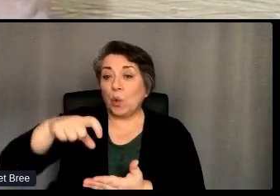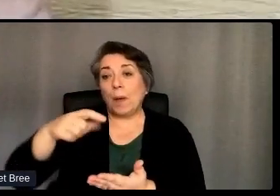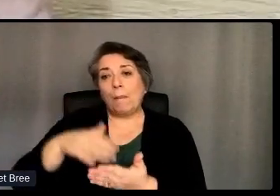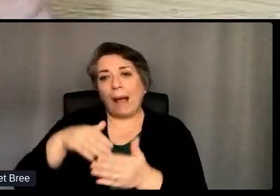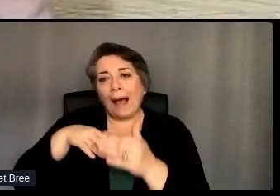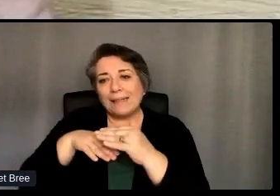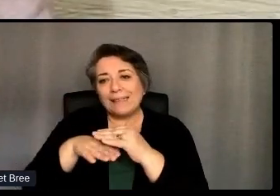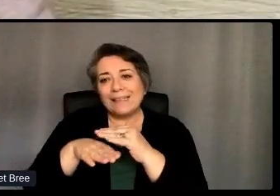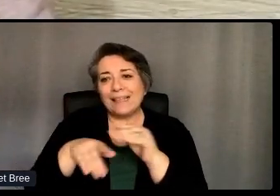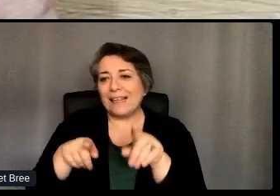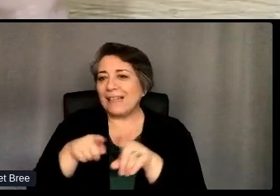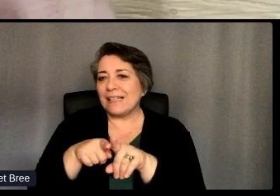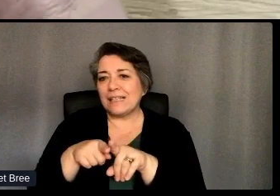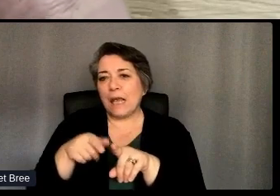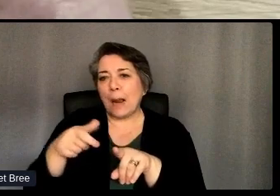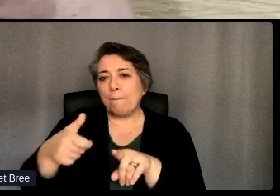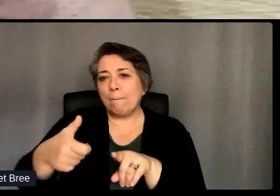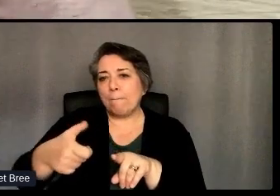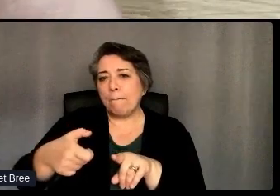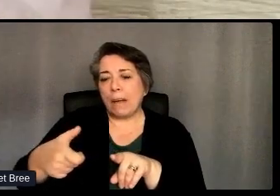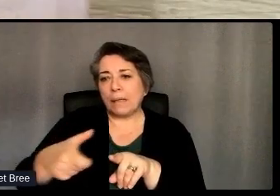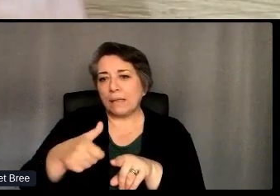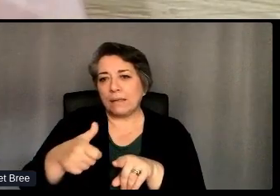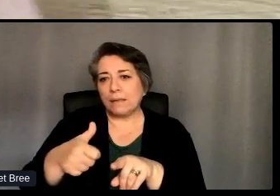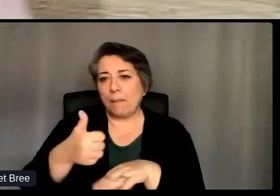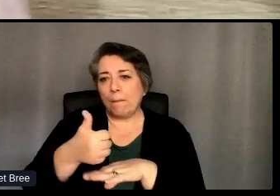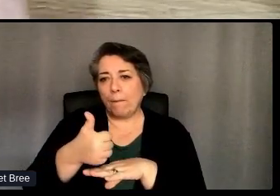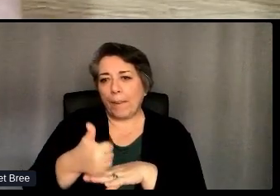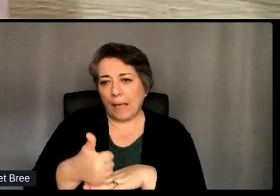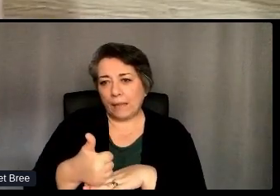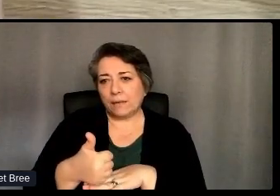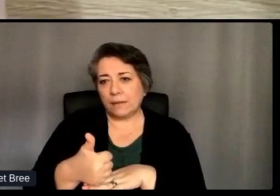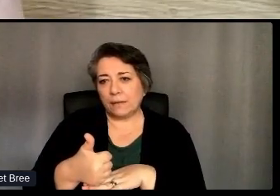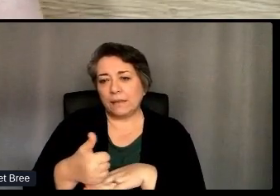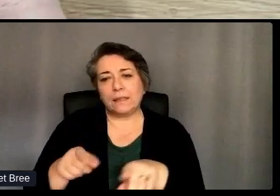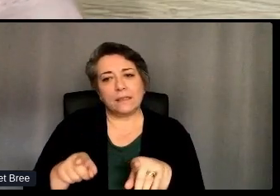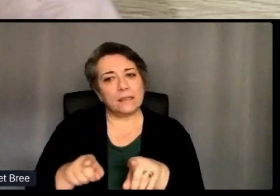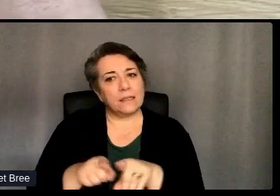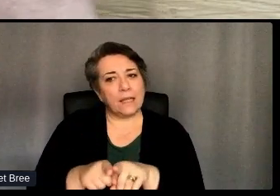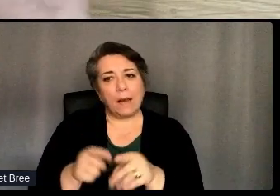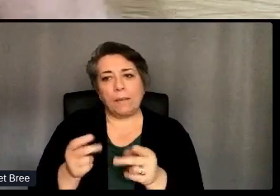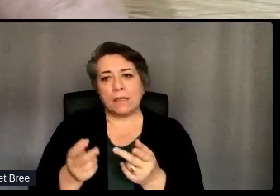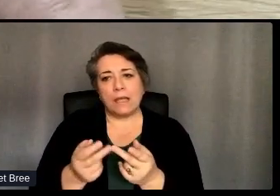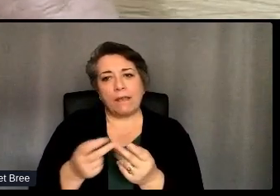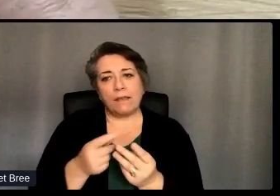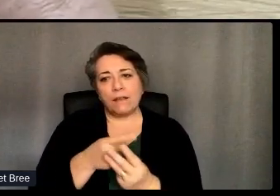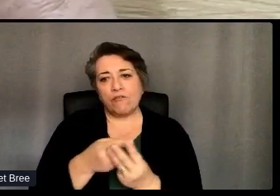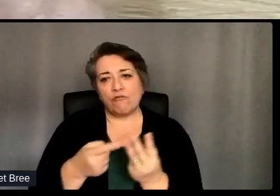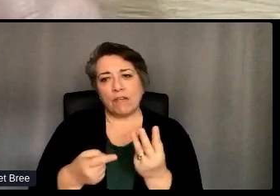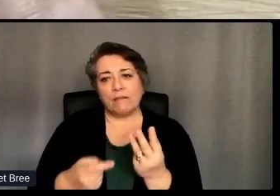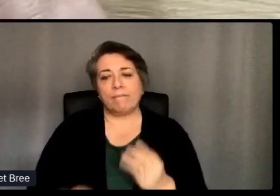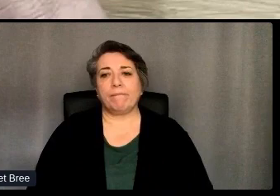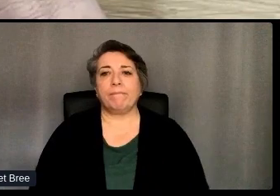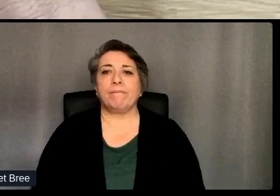So just re-emphasizing, it's not an analog joystick. It's the same as the other buttons.